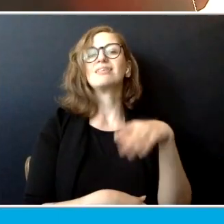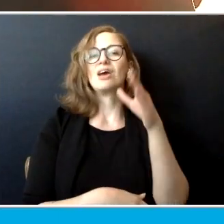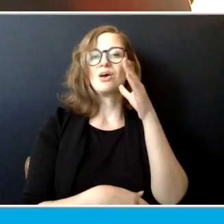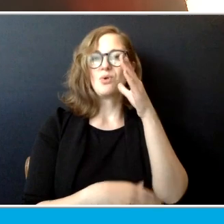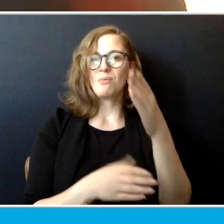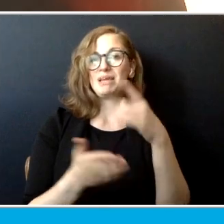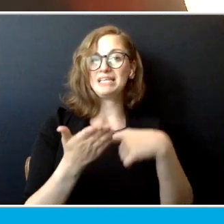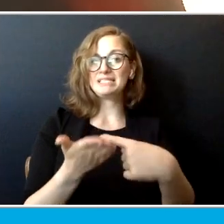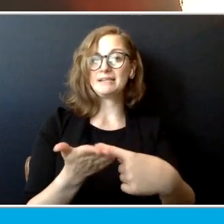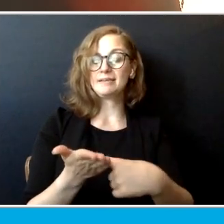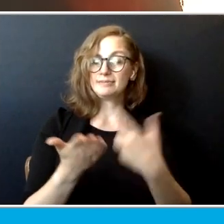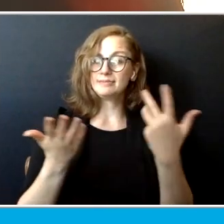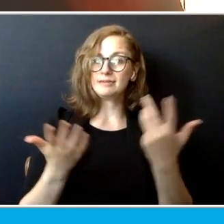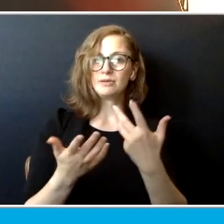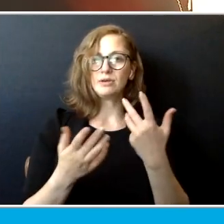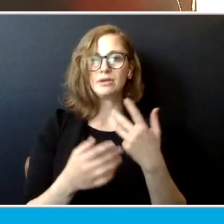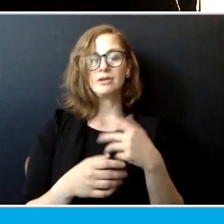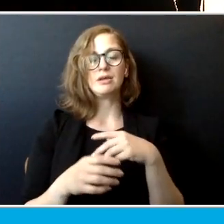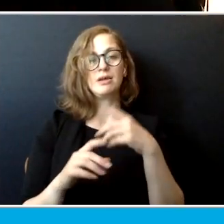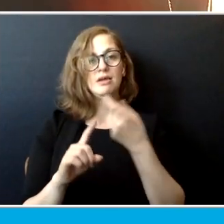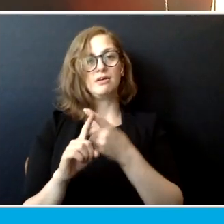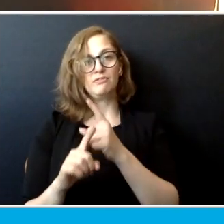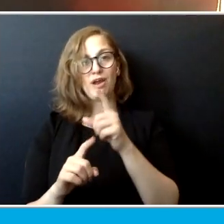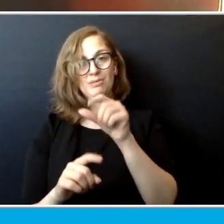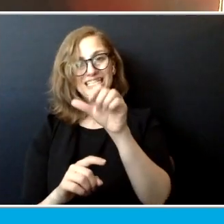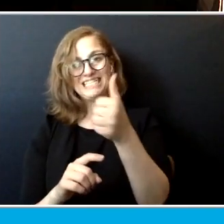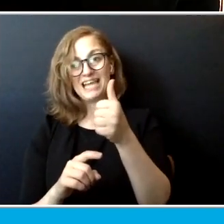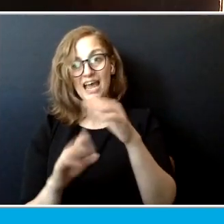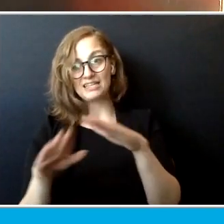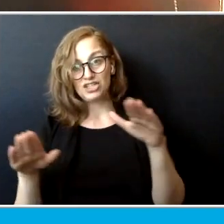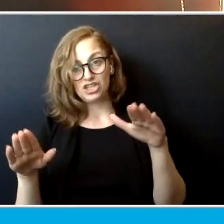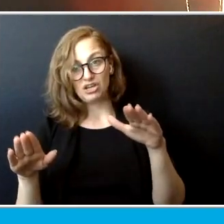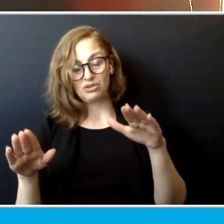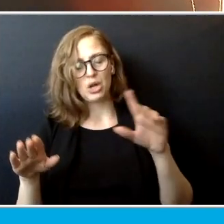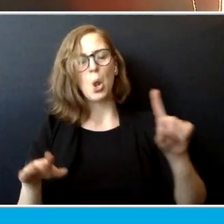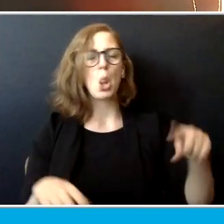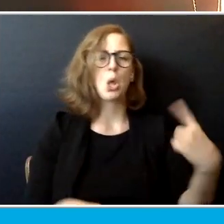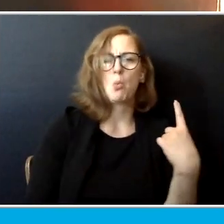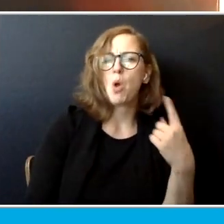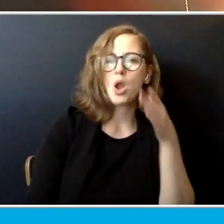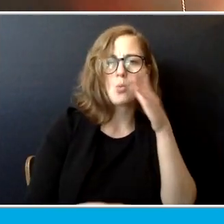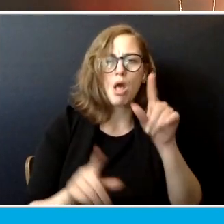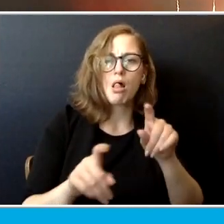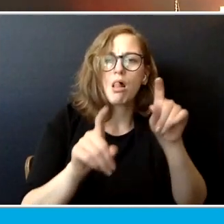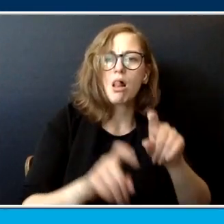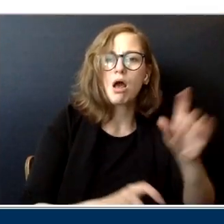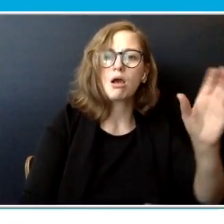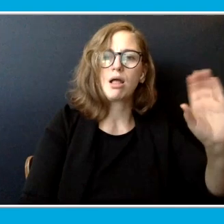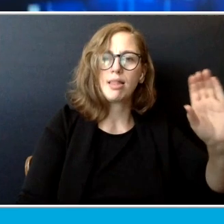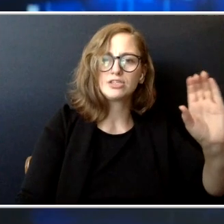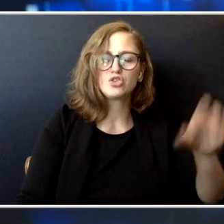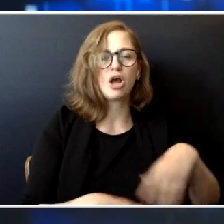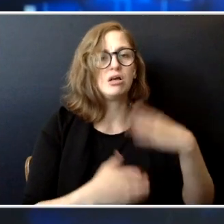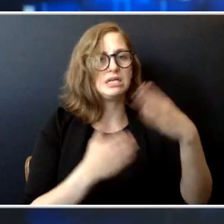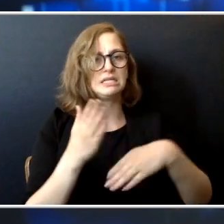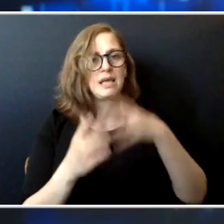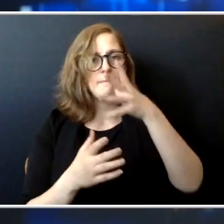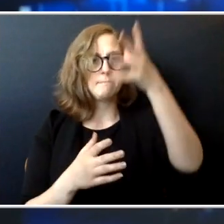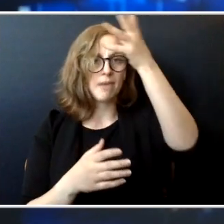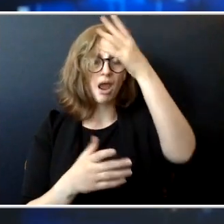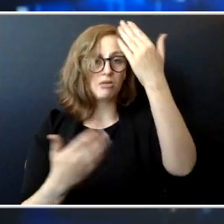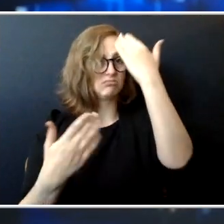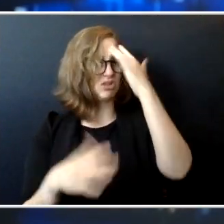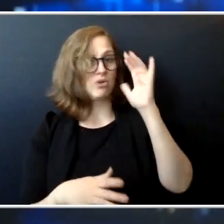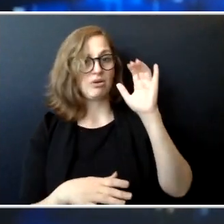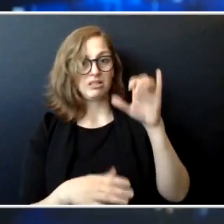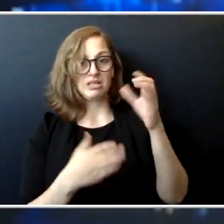Only 1 in 10 children has their cholesterol tested like they should, and some parents don't even know it's recommended. I'm Alexis Del Cid. On